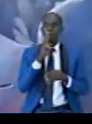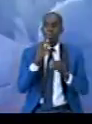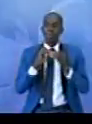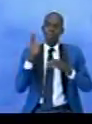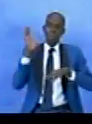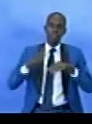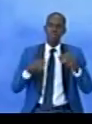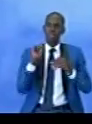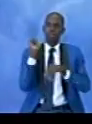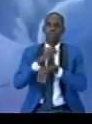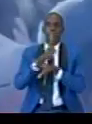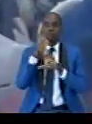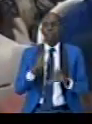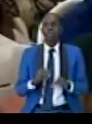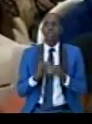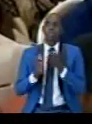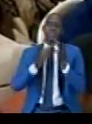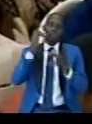a conqueror.